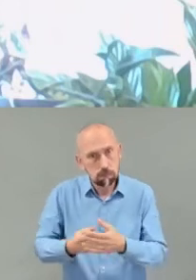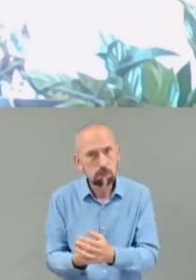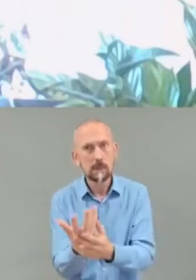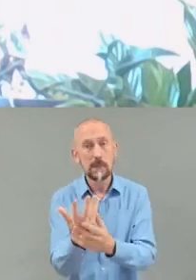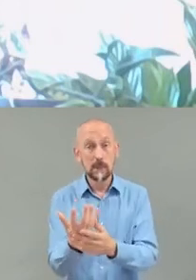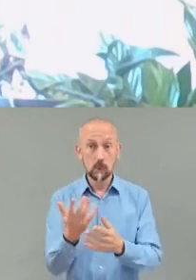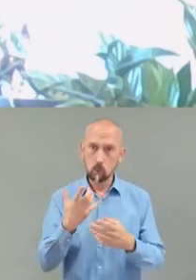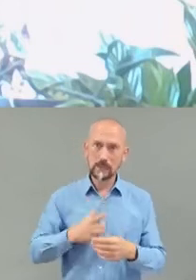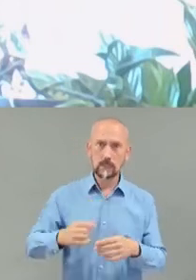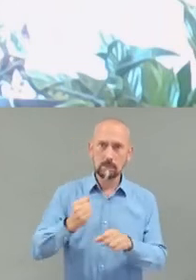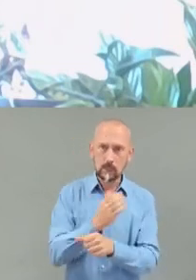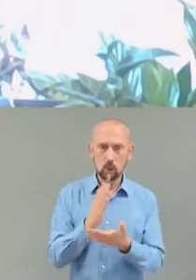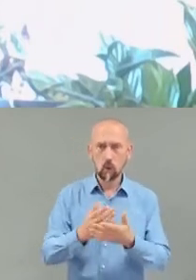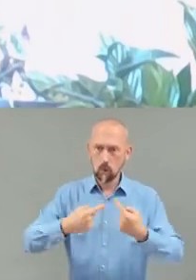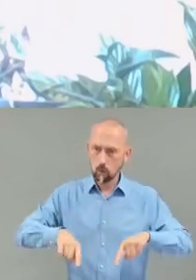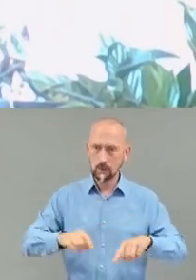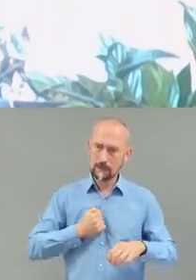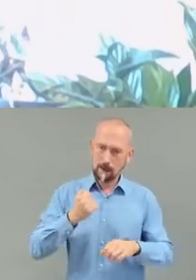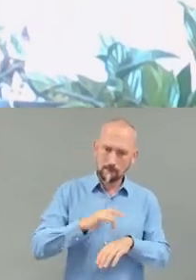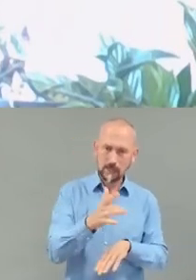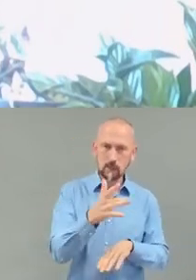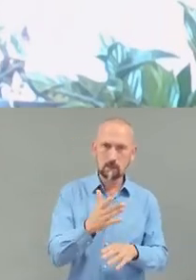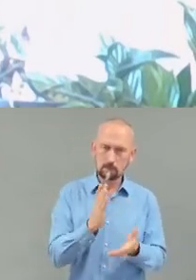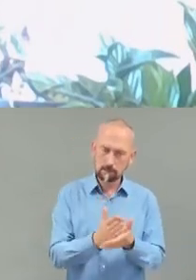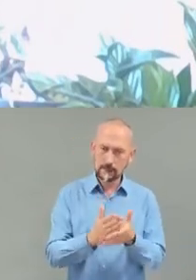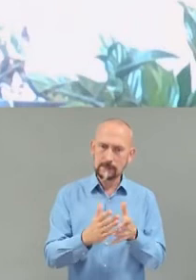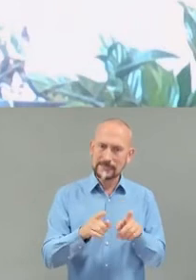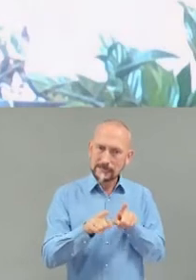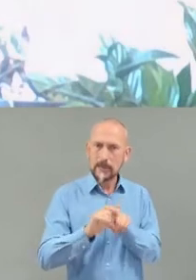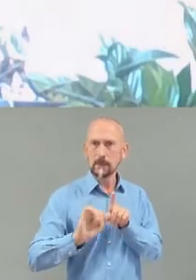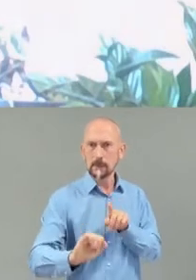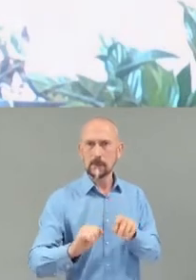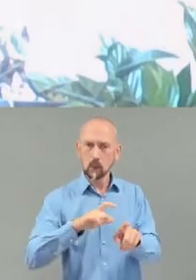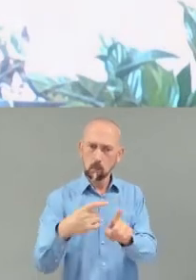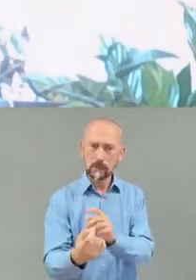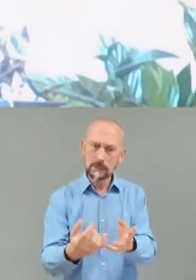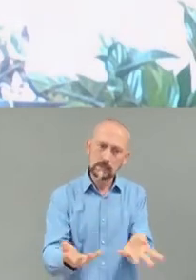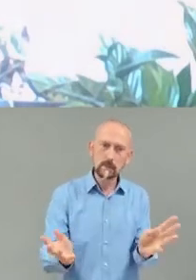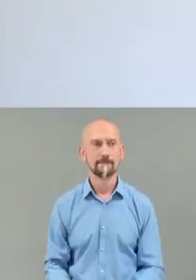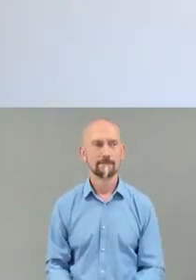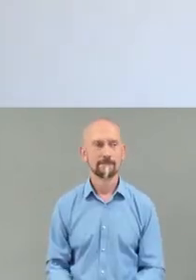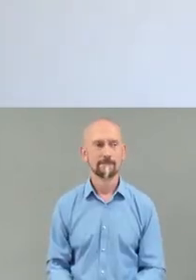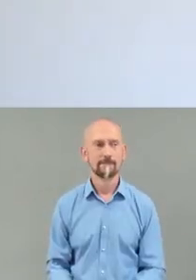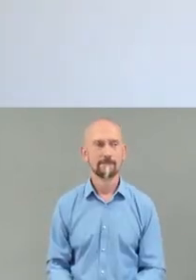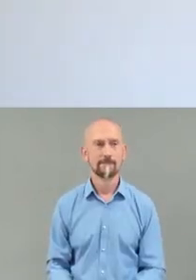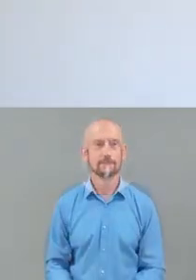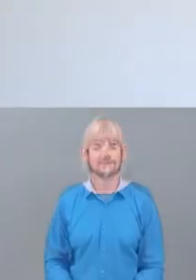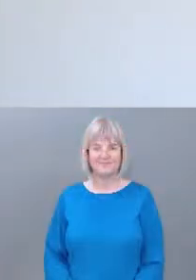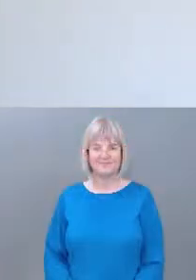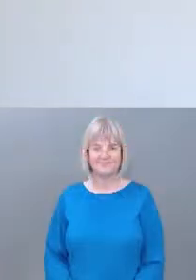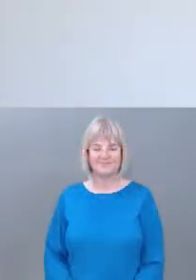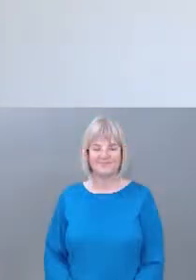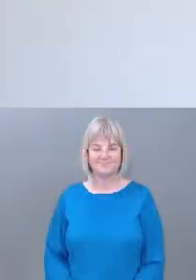that reflects the communities that we serve. Thank you. Thank